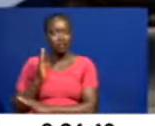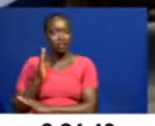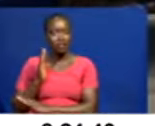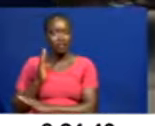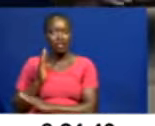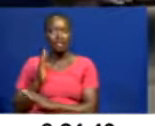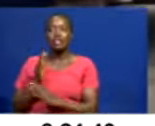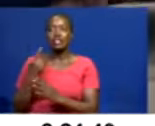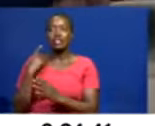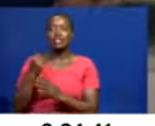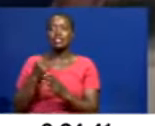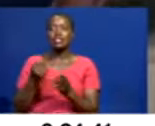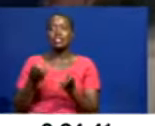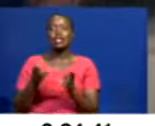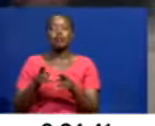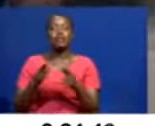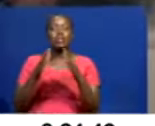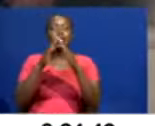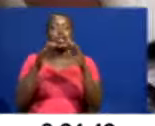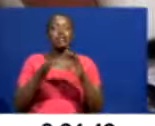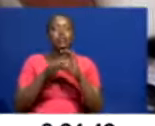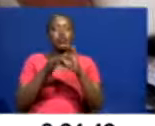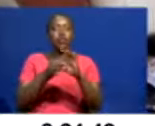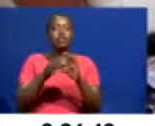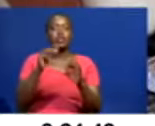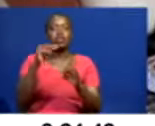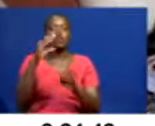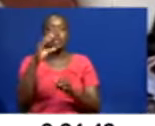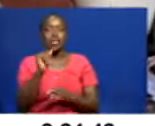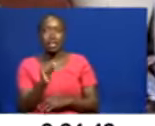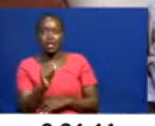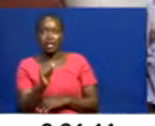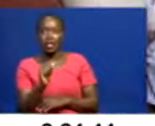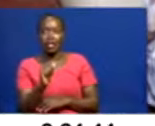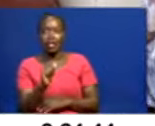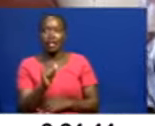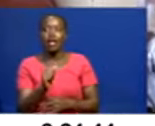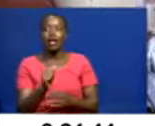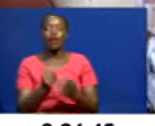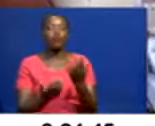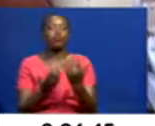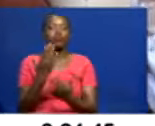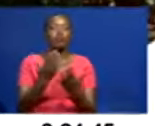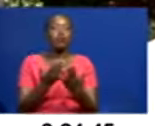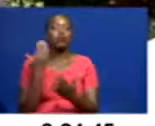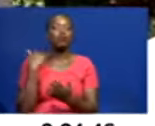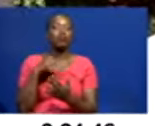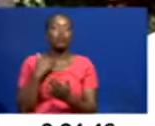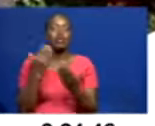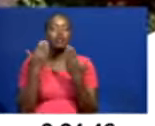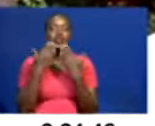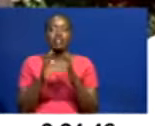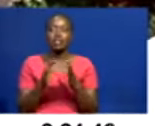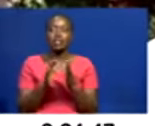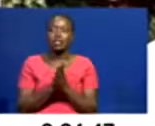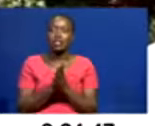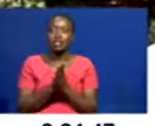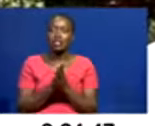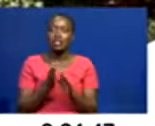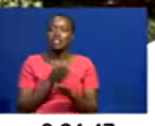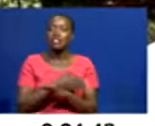cite a recent incident whereby a house belonging to Nguni MCS aid was torn after a robbery. Nilipata hasara